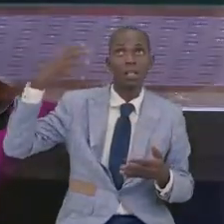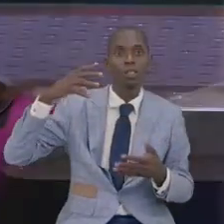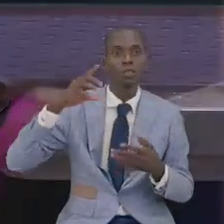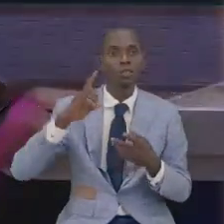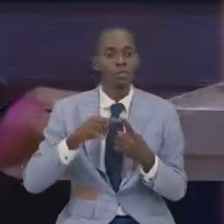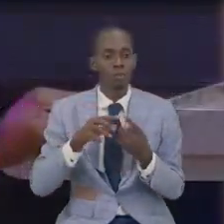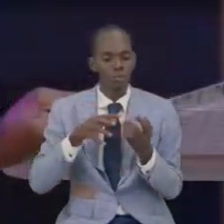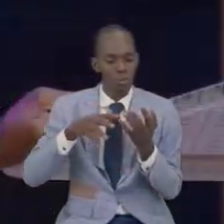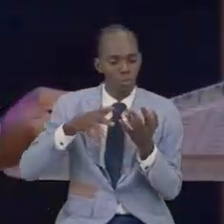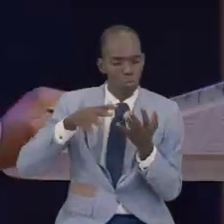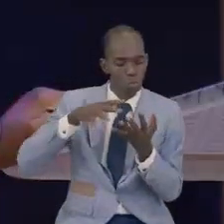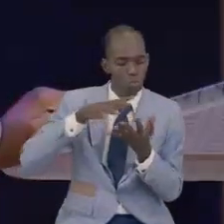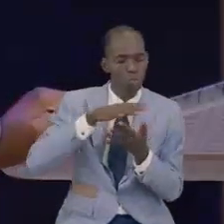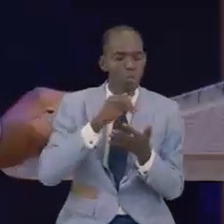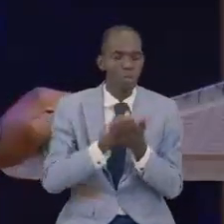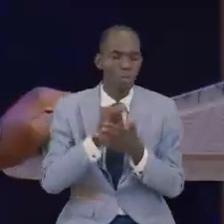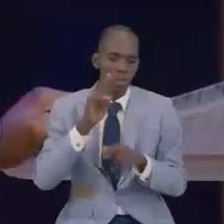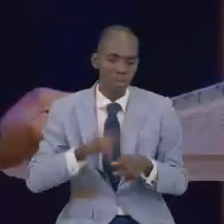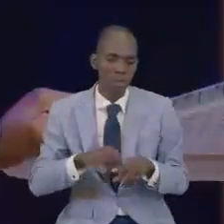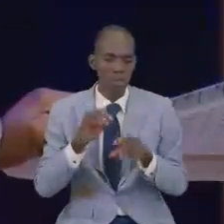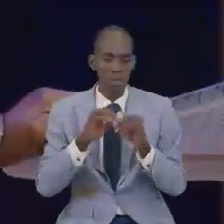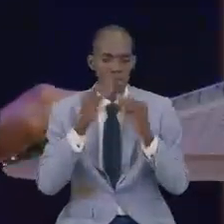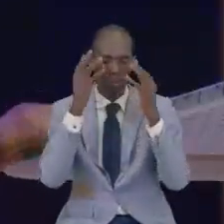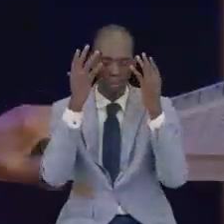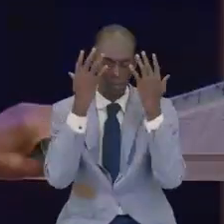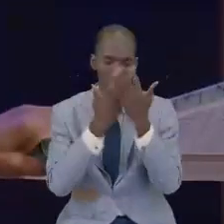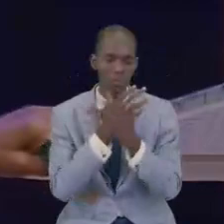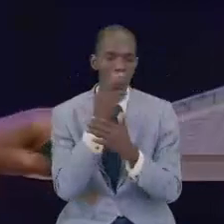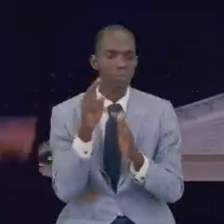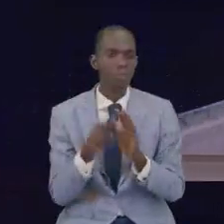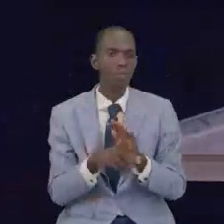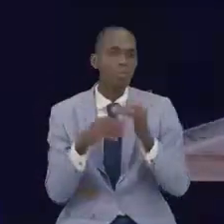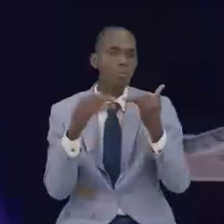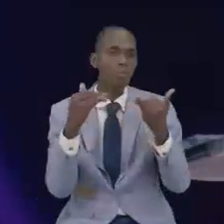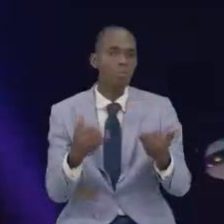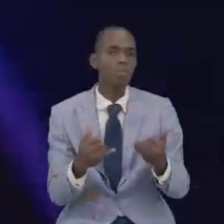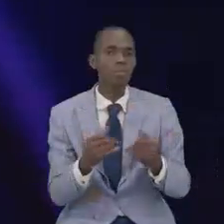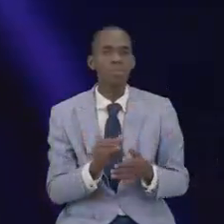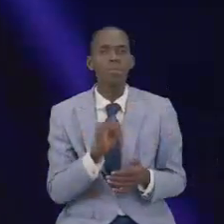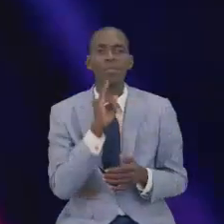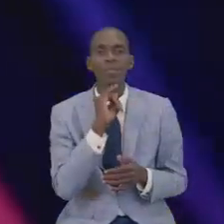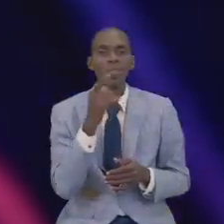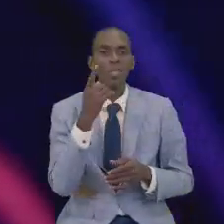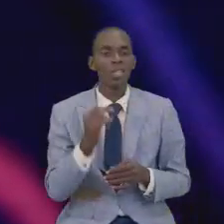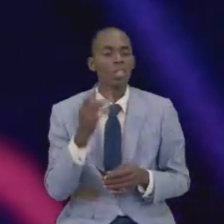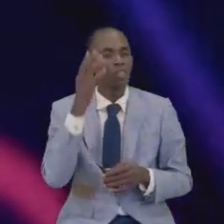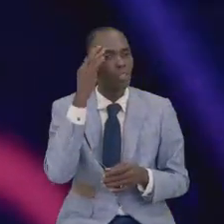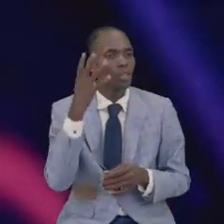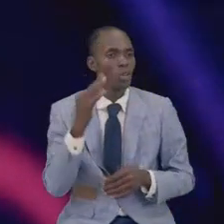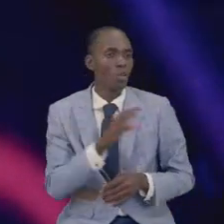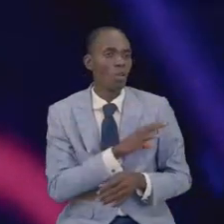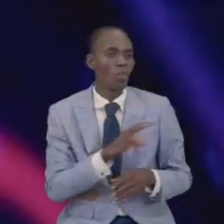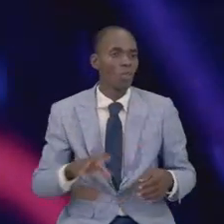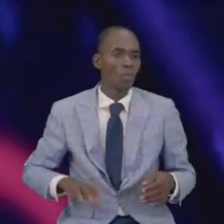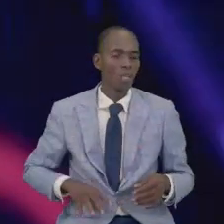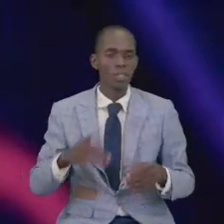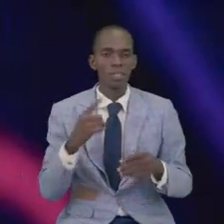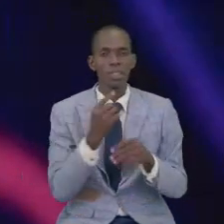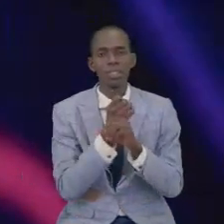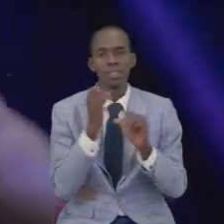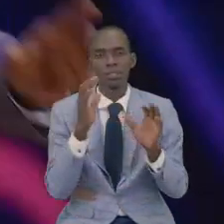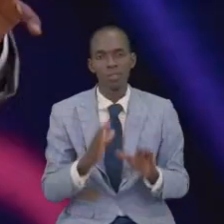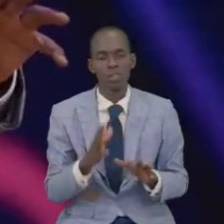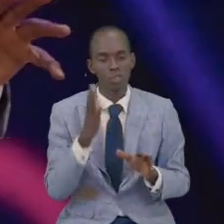that sit in darkness. None. It's the knowledge of Christ the Savior. It's the knowledge of Christ